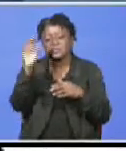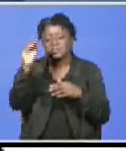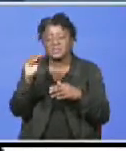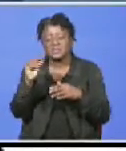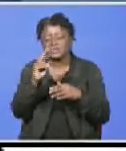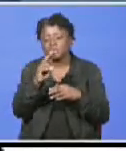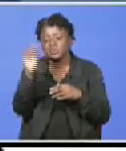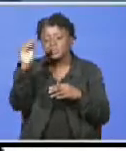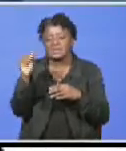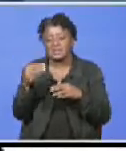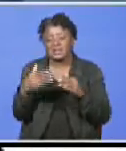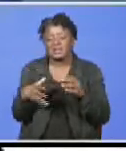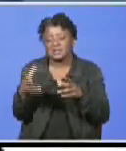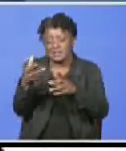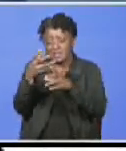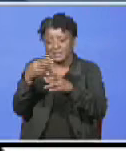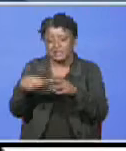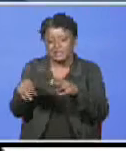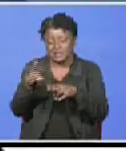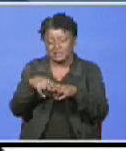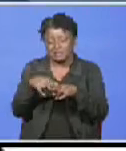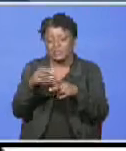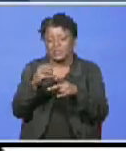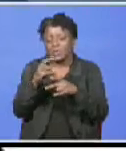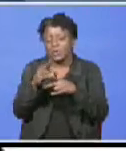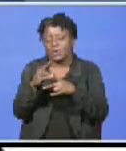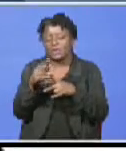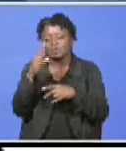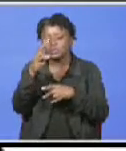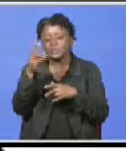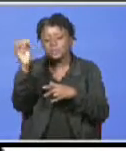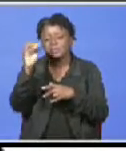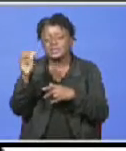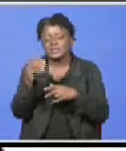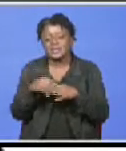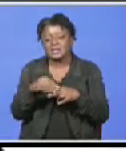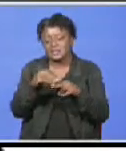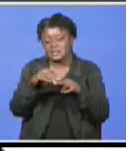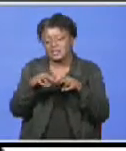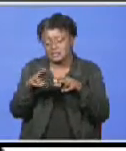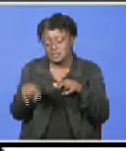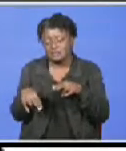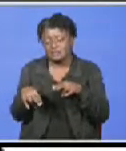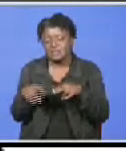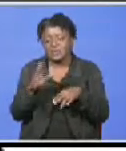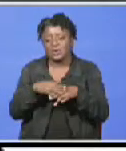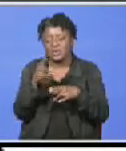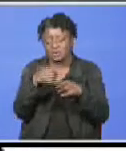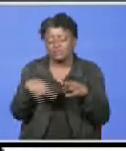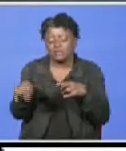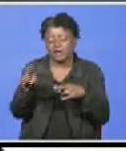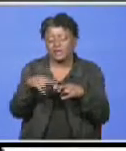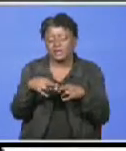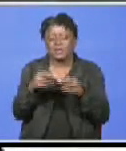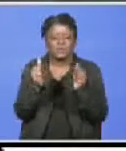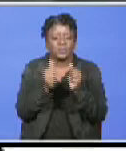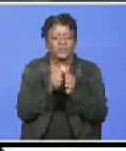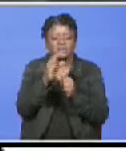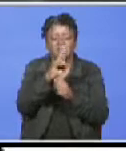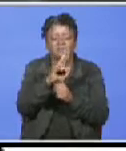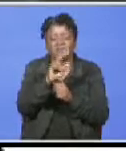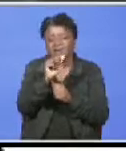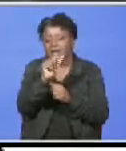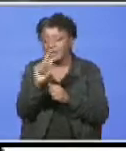gain or a 2% loss on the rounding. Well, the big question, Mr. Campbell, is with value-added tax,